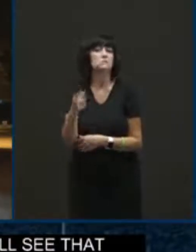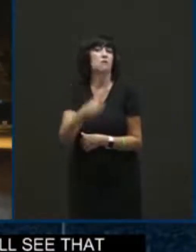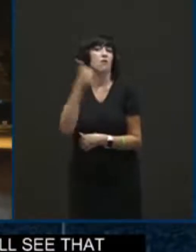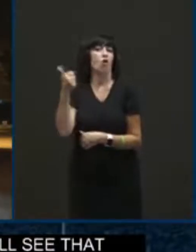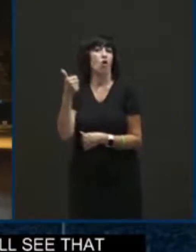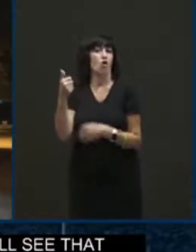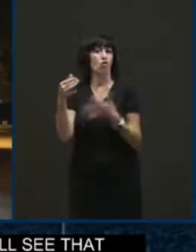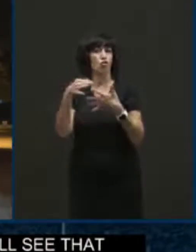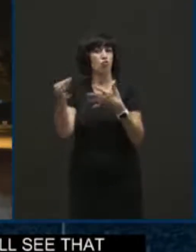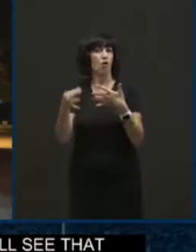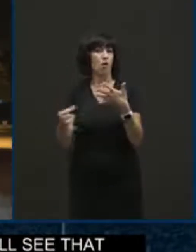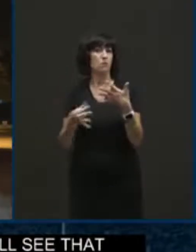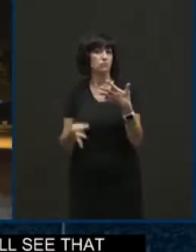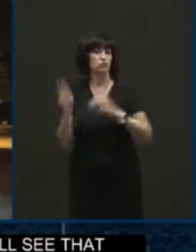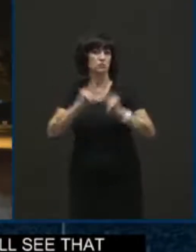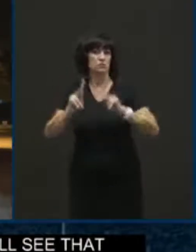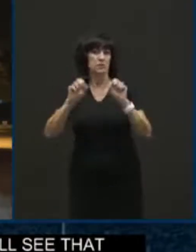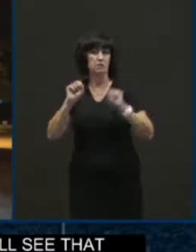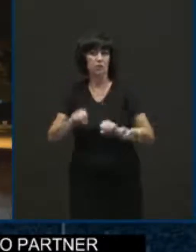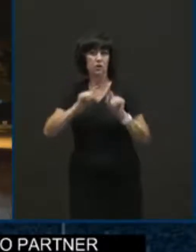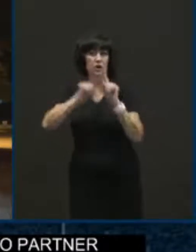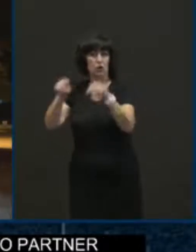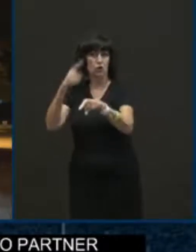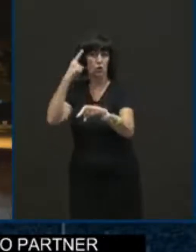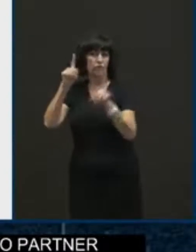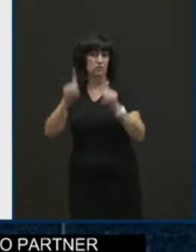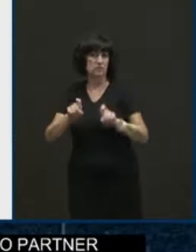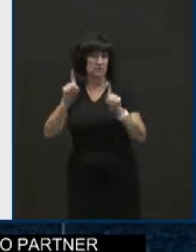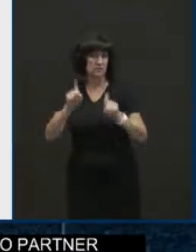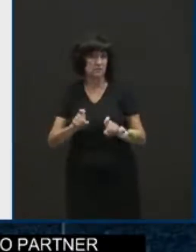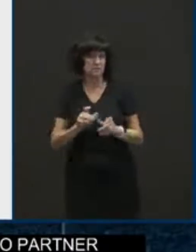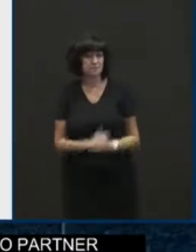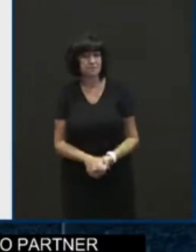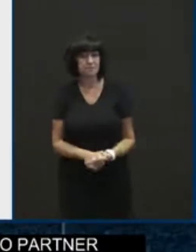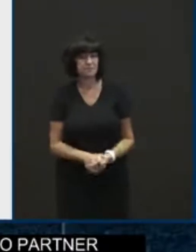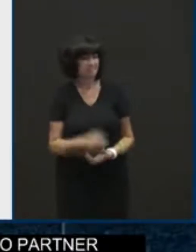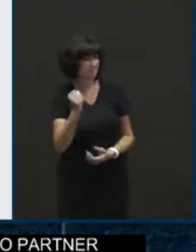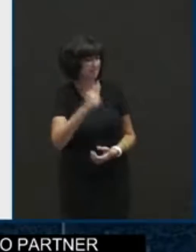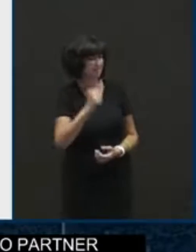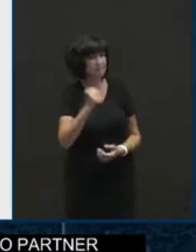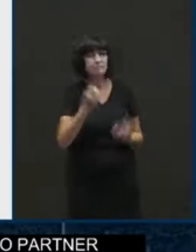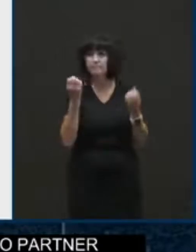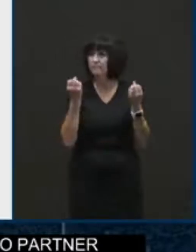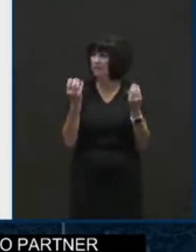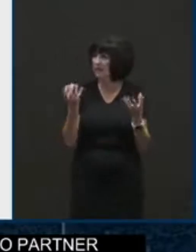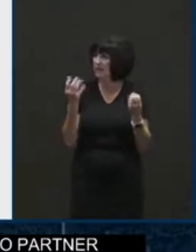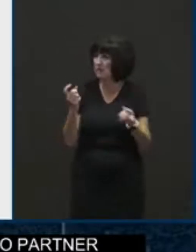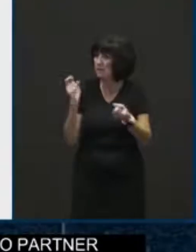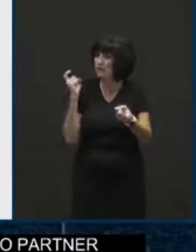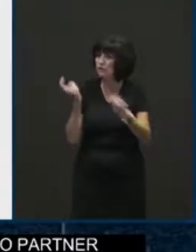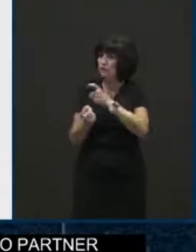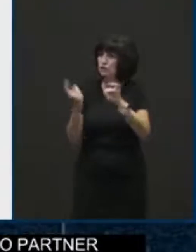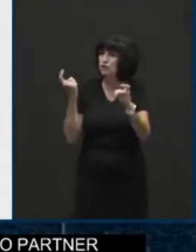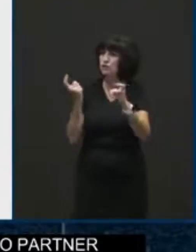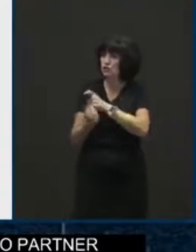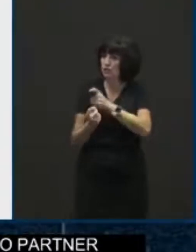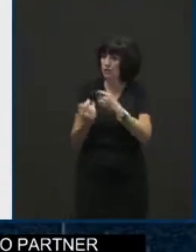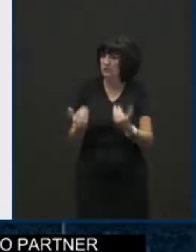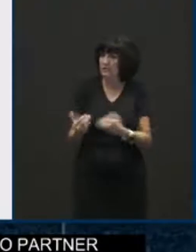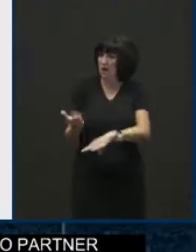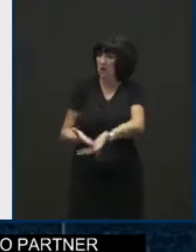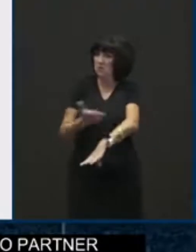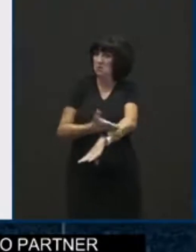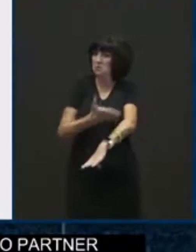the residents of Delaware, sir. And that is it for testing. Yeah, so lots of changes, lots of improvements in testing over the